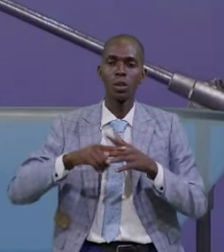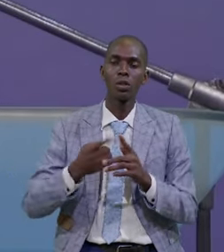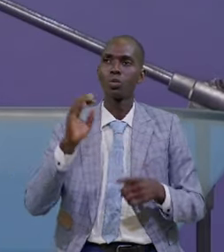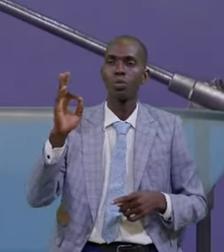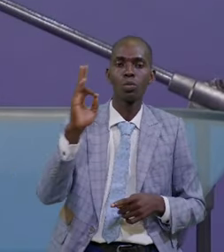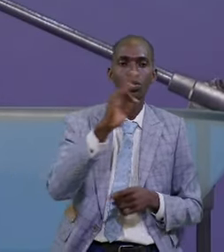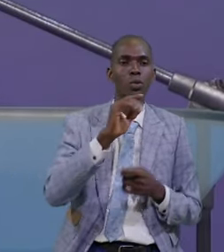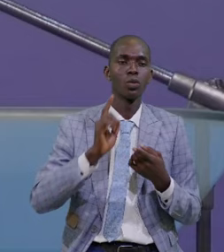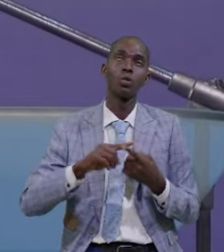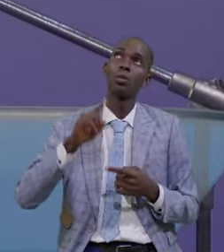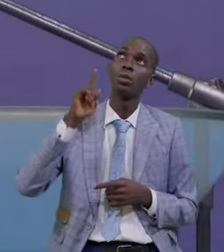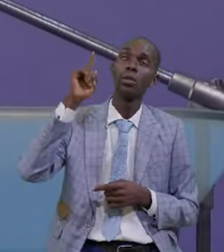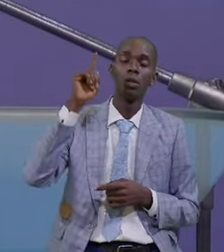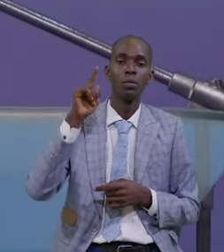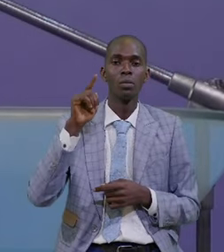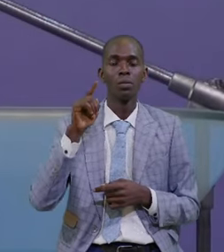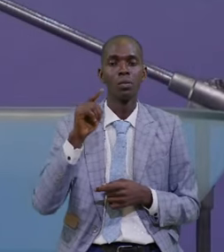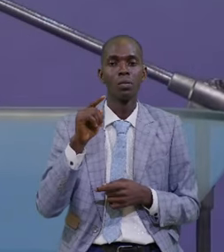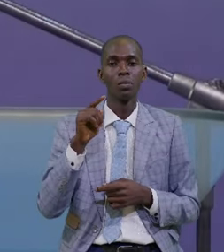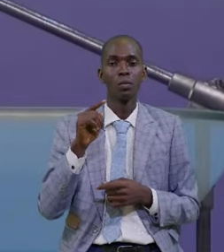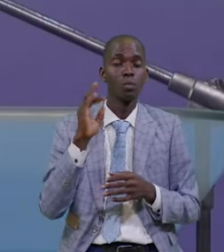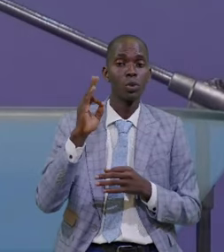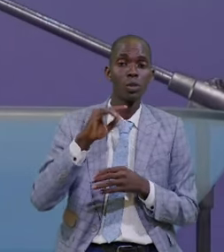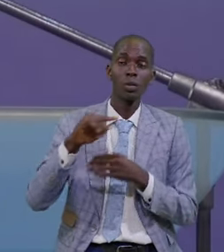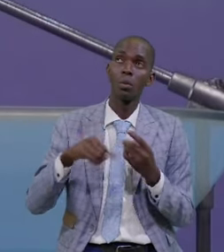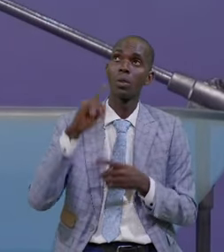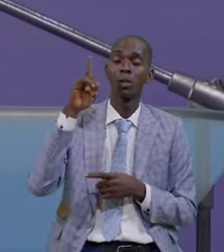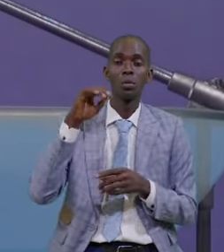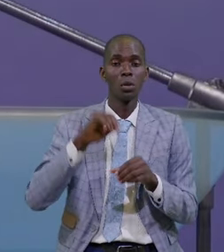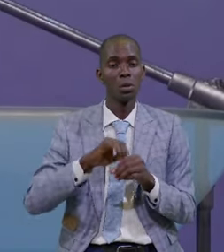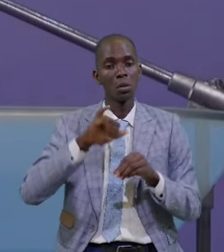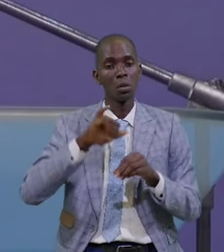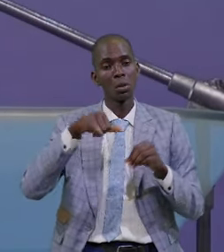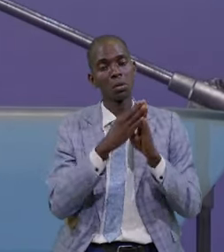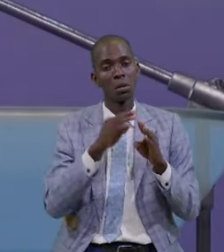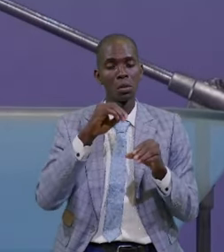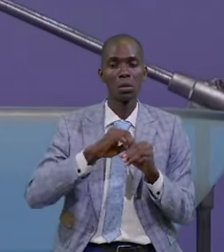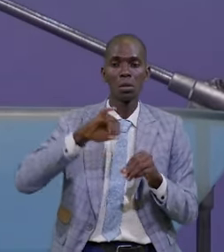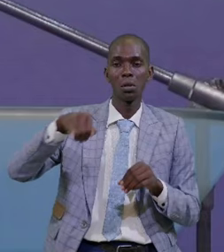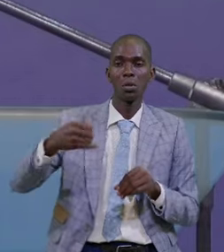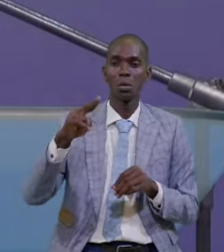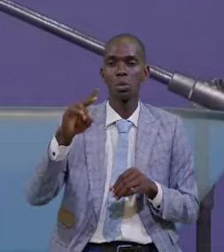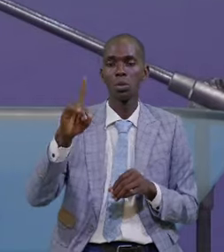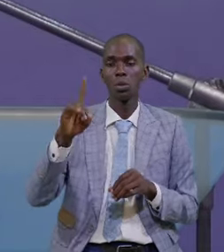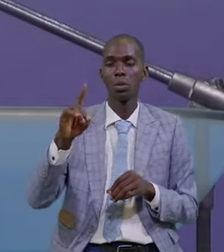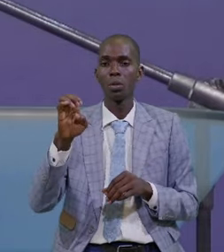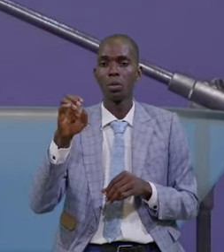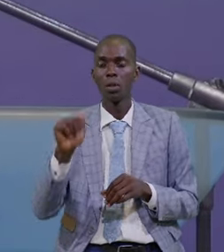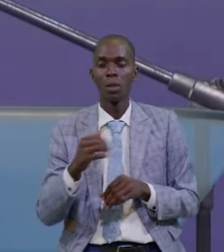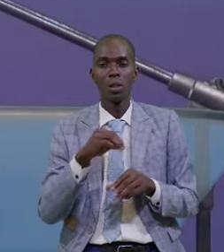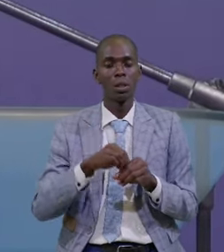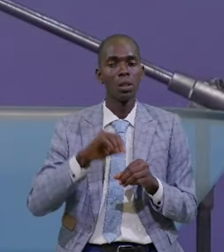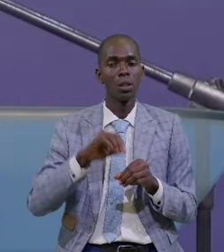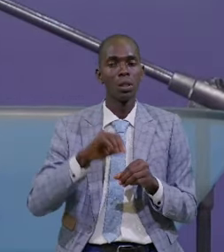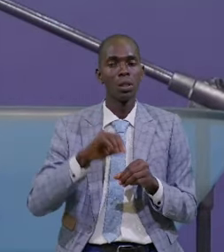him in Jerusalem, in Judea, in Samaria, and to the uttermost